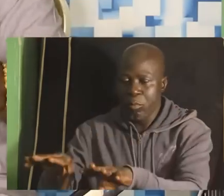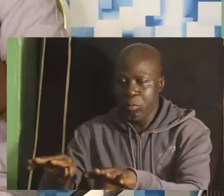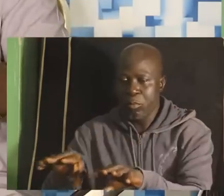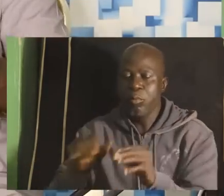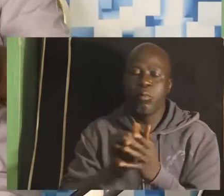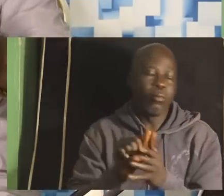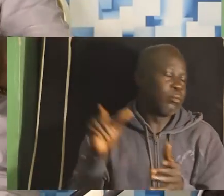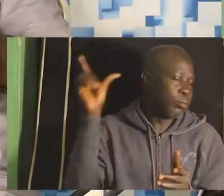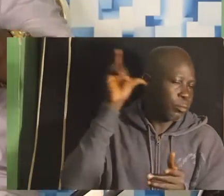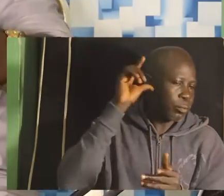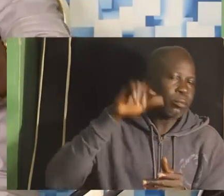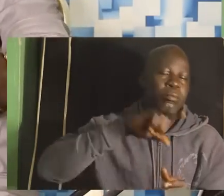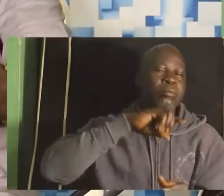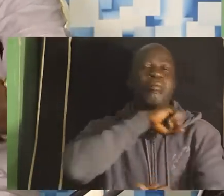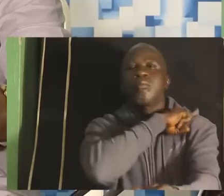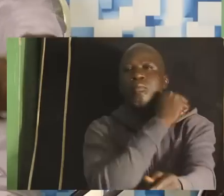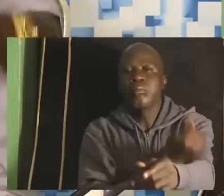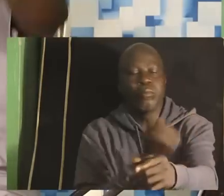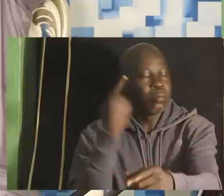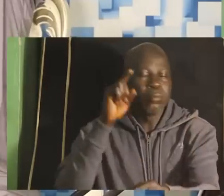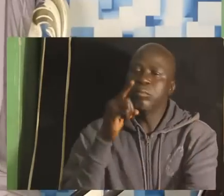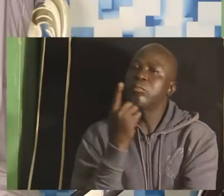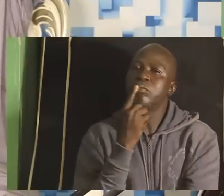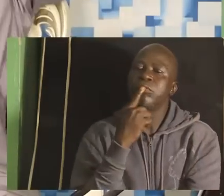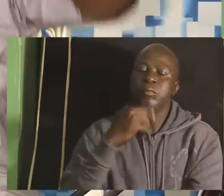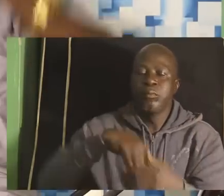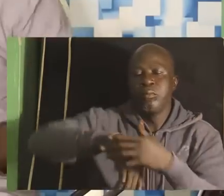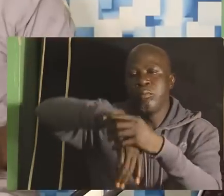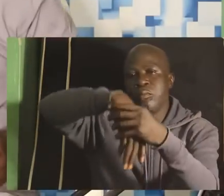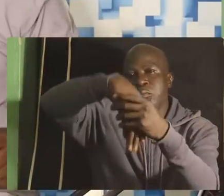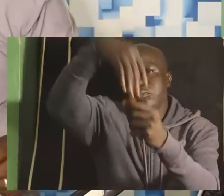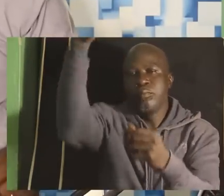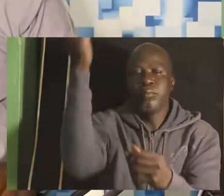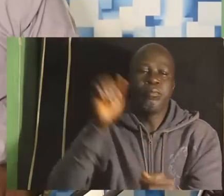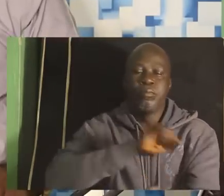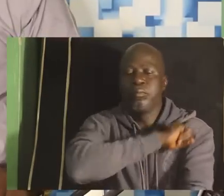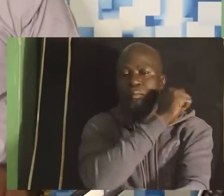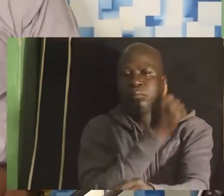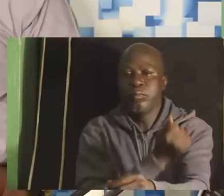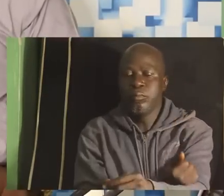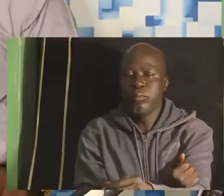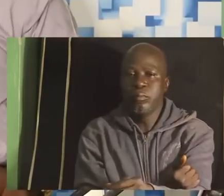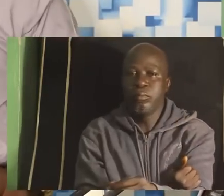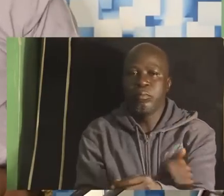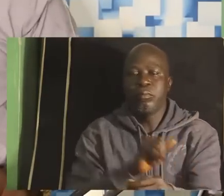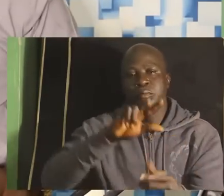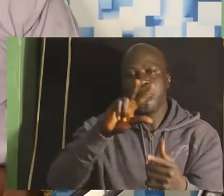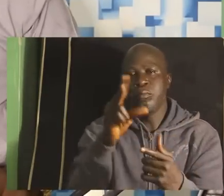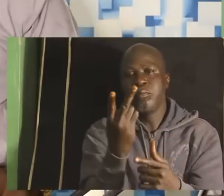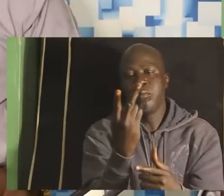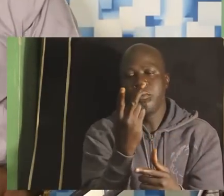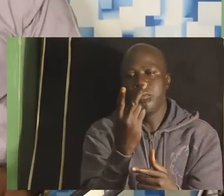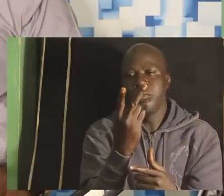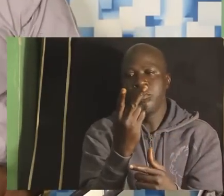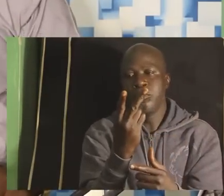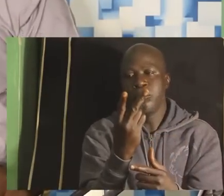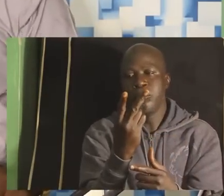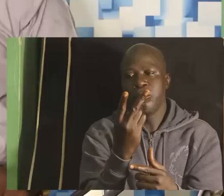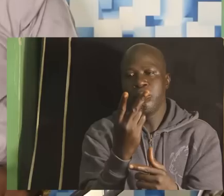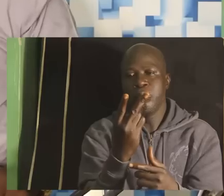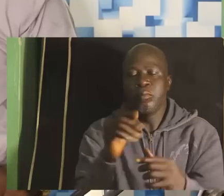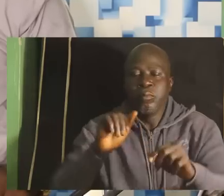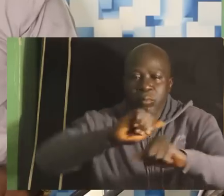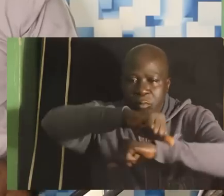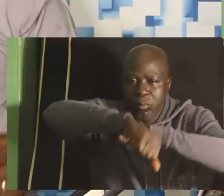lenu me lead to the authority from oya jade kuro ni igbekun out of that captivity number 2 AKG okun